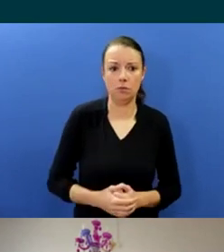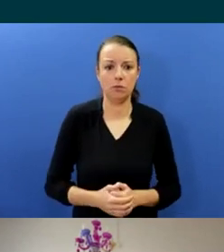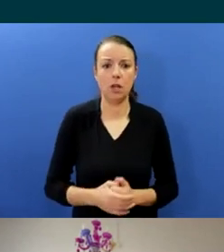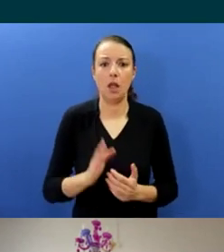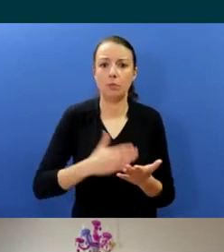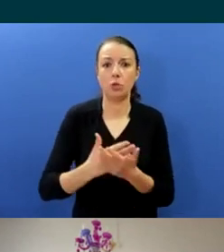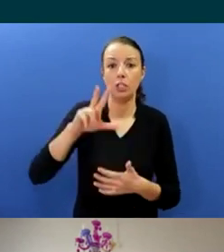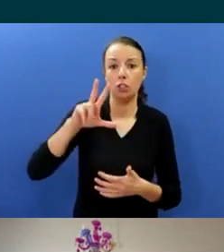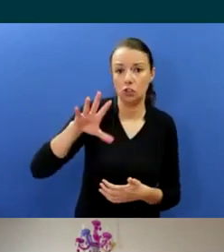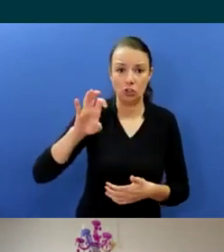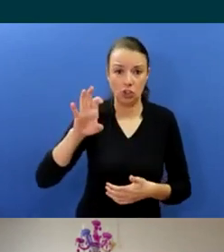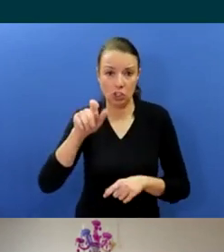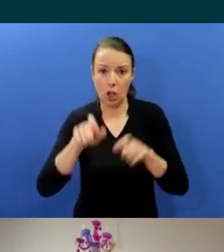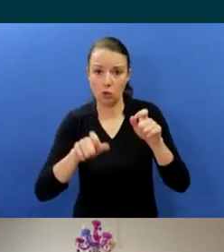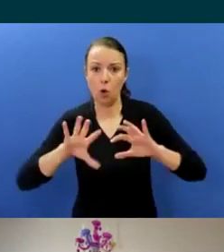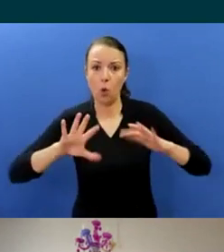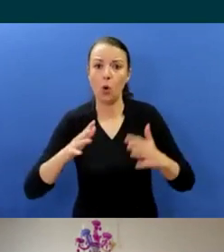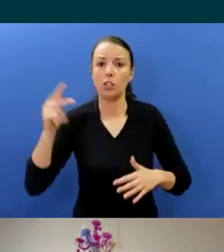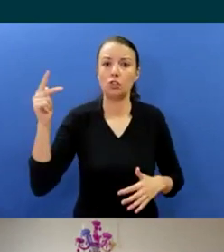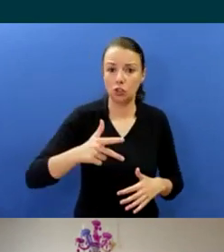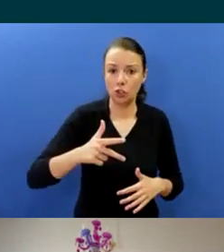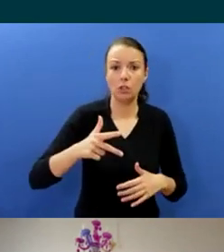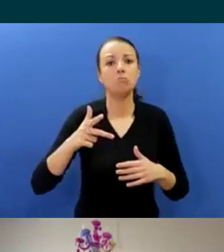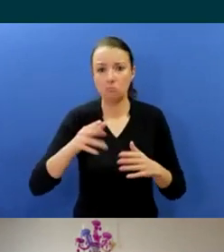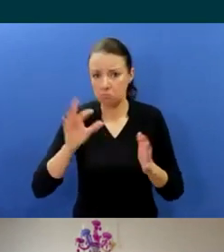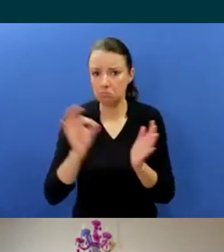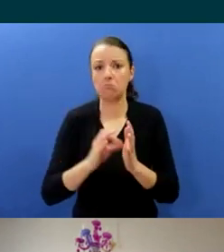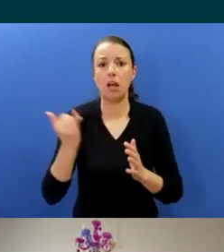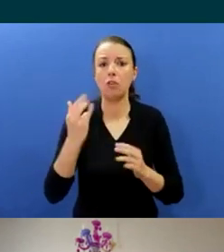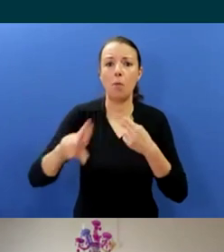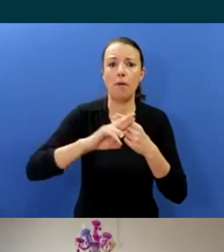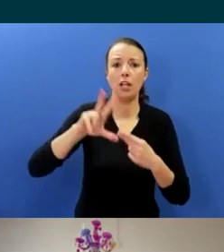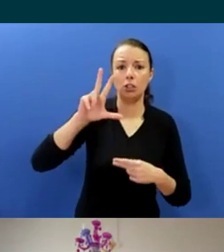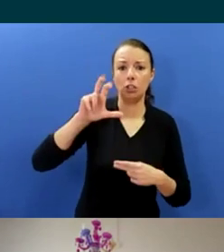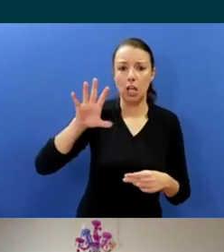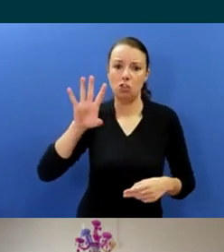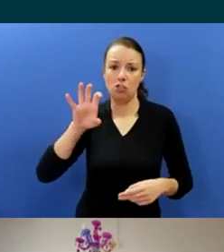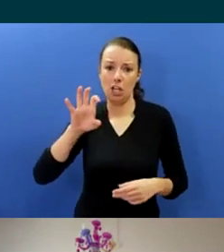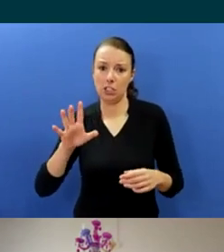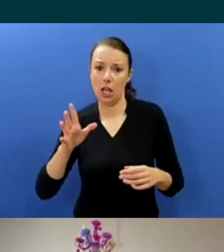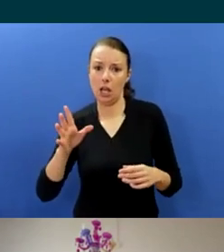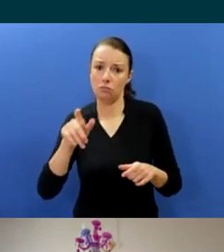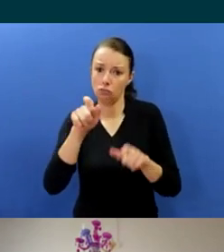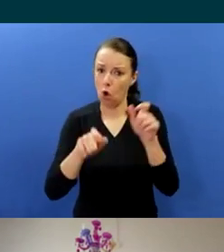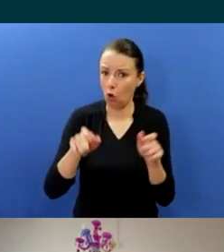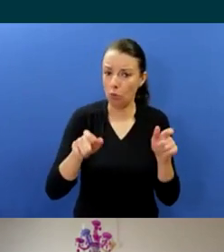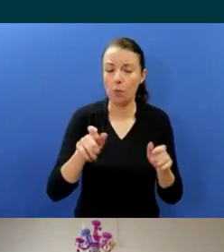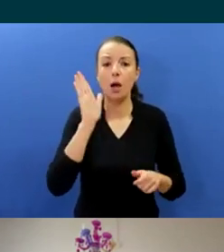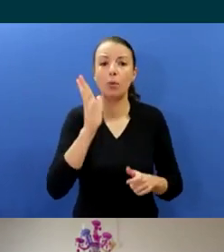logiciel which helps select at random the citizens to ensure